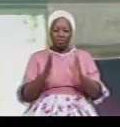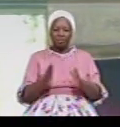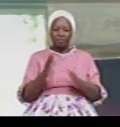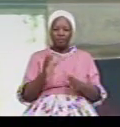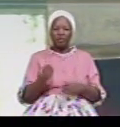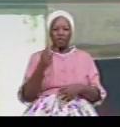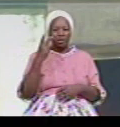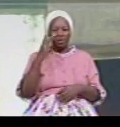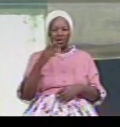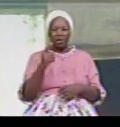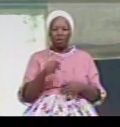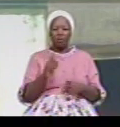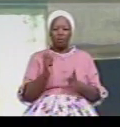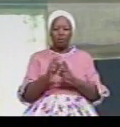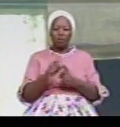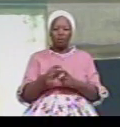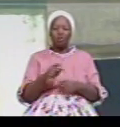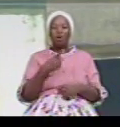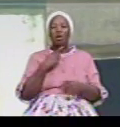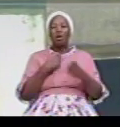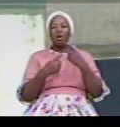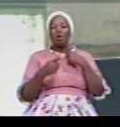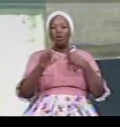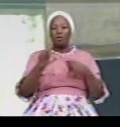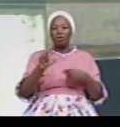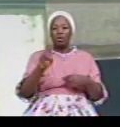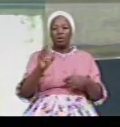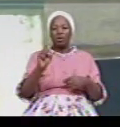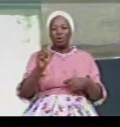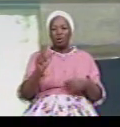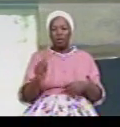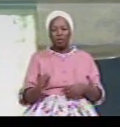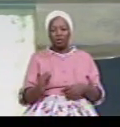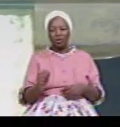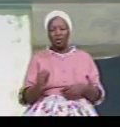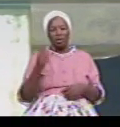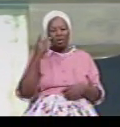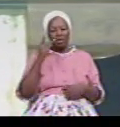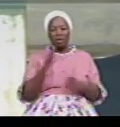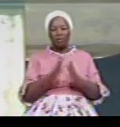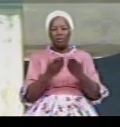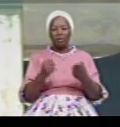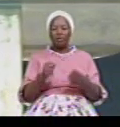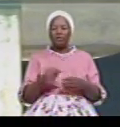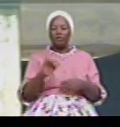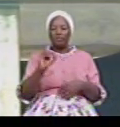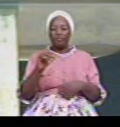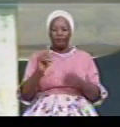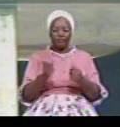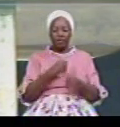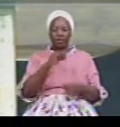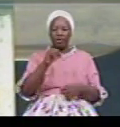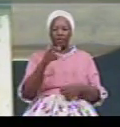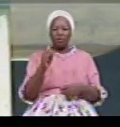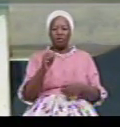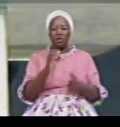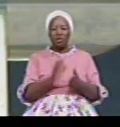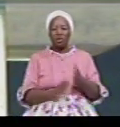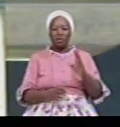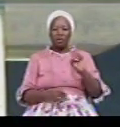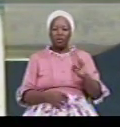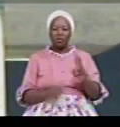lust. We're looking at 1 John chapter 2, reading from